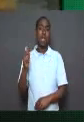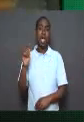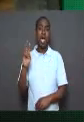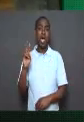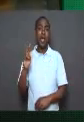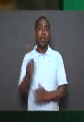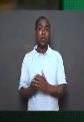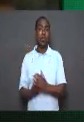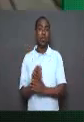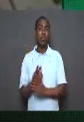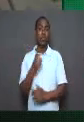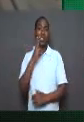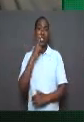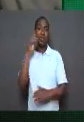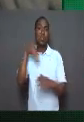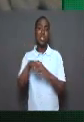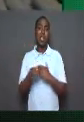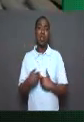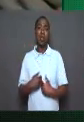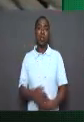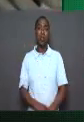is produced from cigarettes.